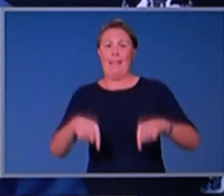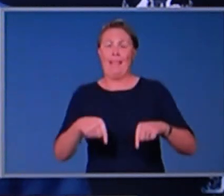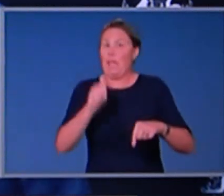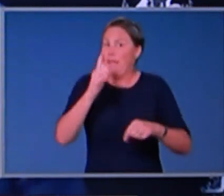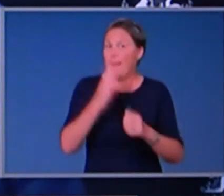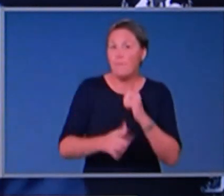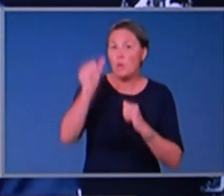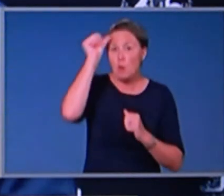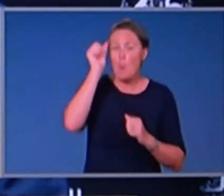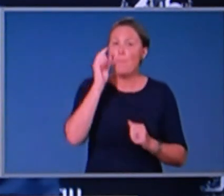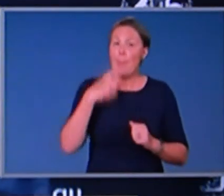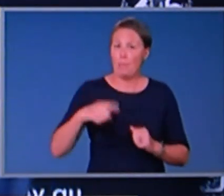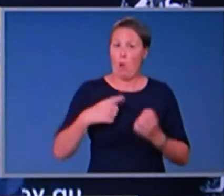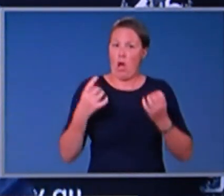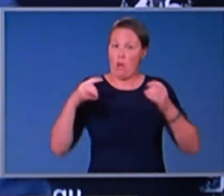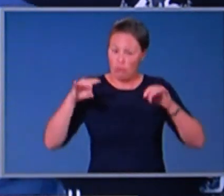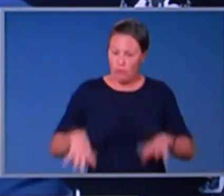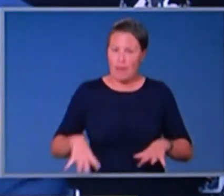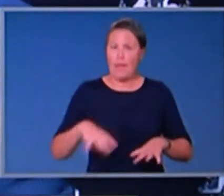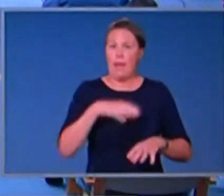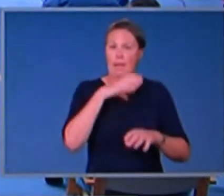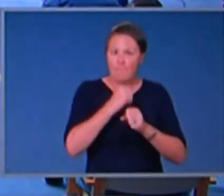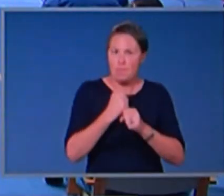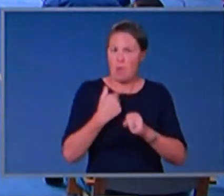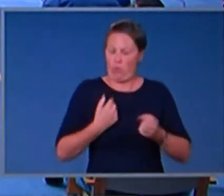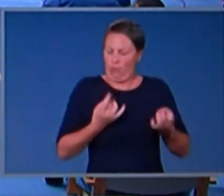be as prepared as we can to prevent that happening.